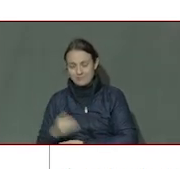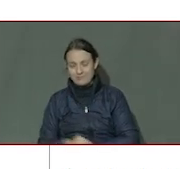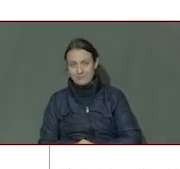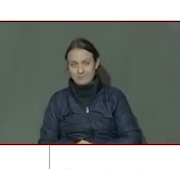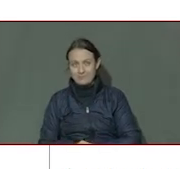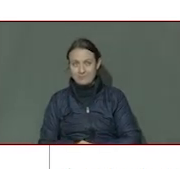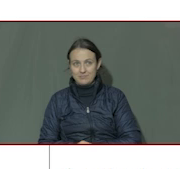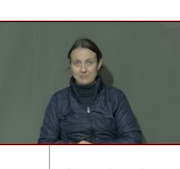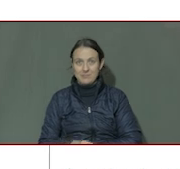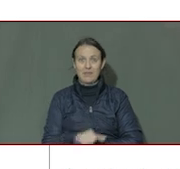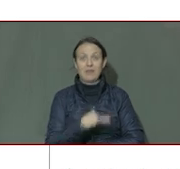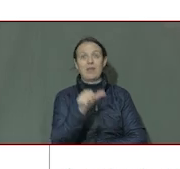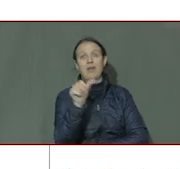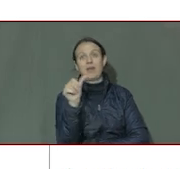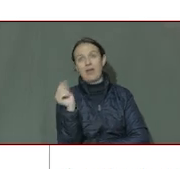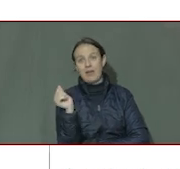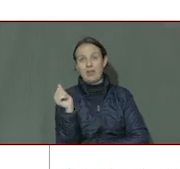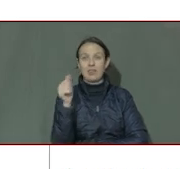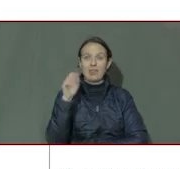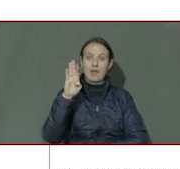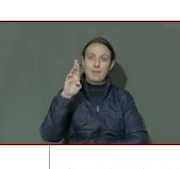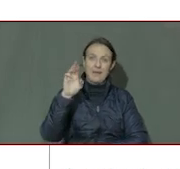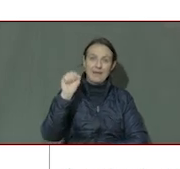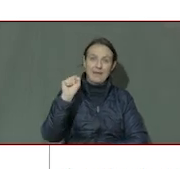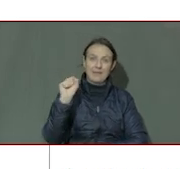The remaining 4 is for the mother.